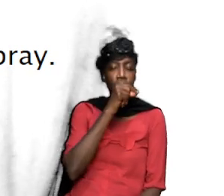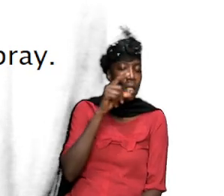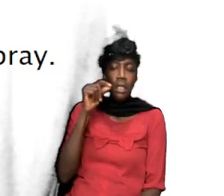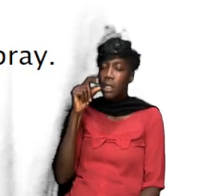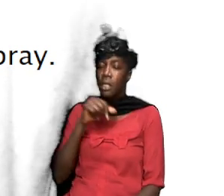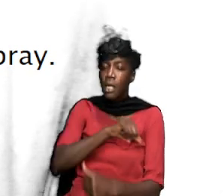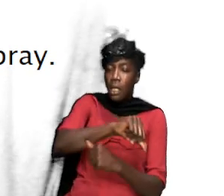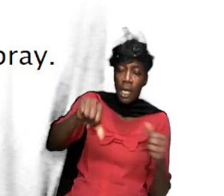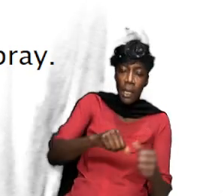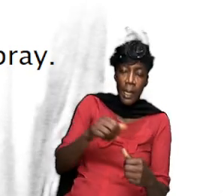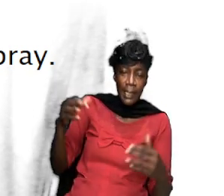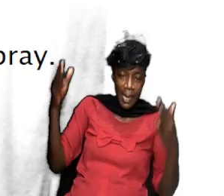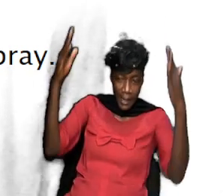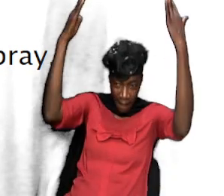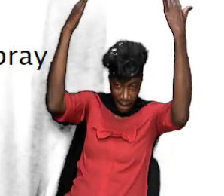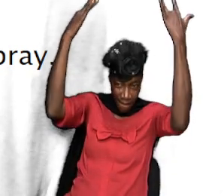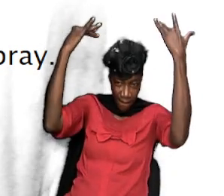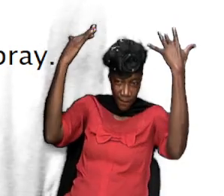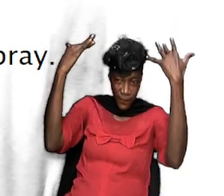from the head right down